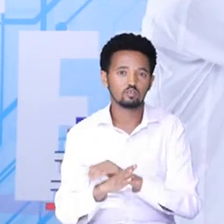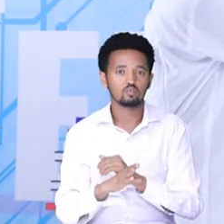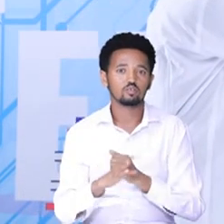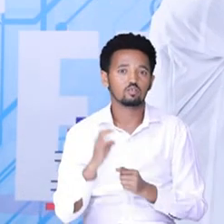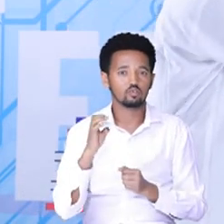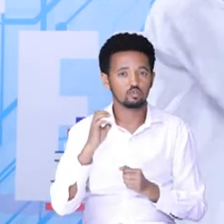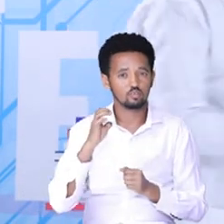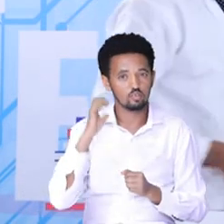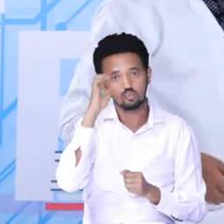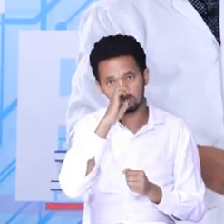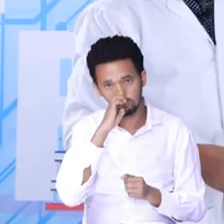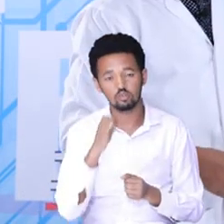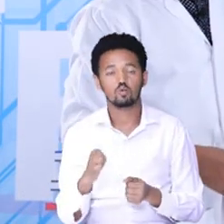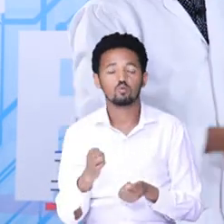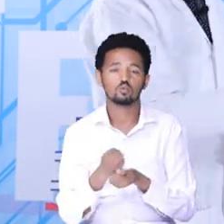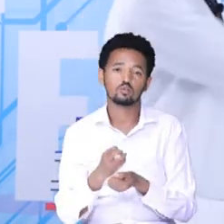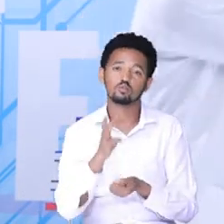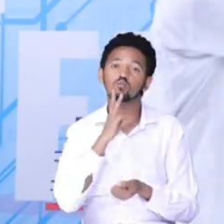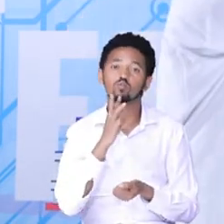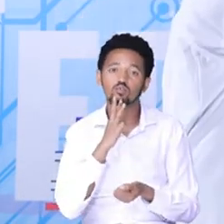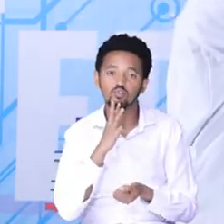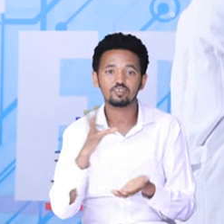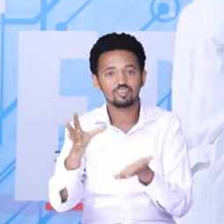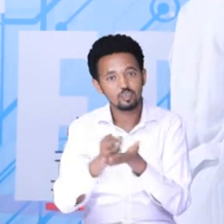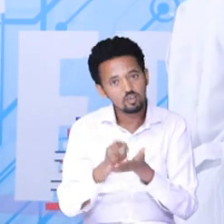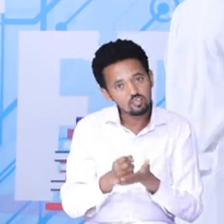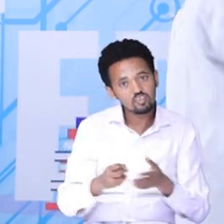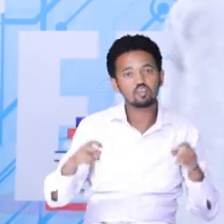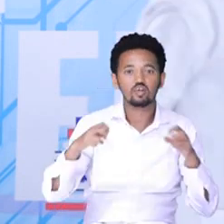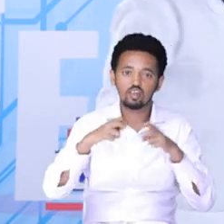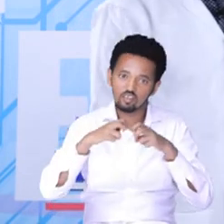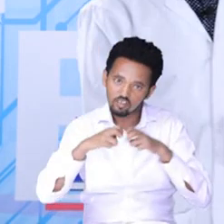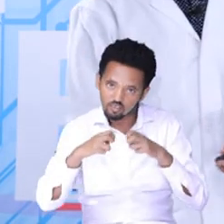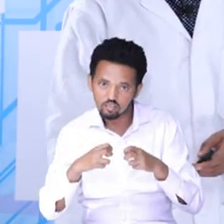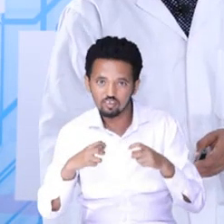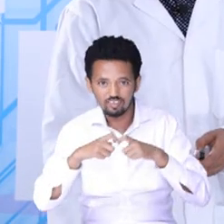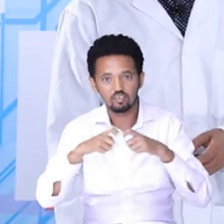is water supplies, electricity and transportation.